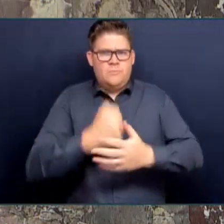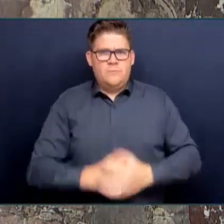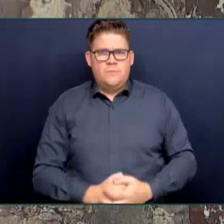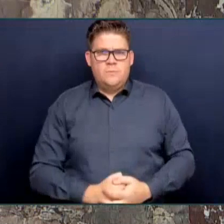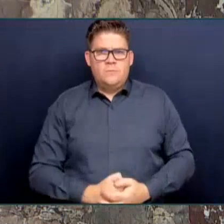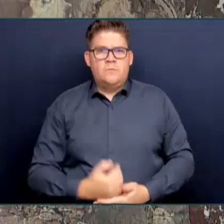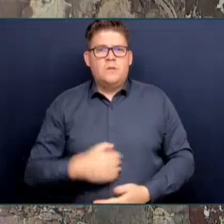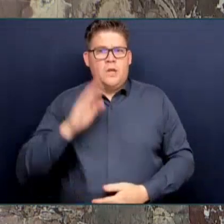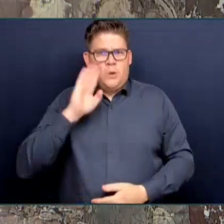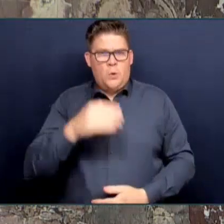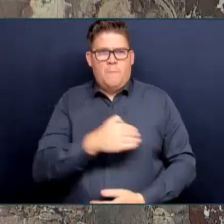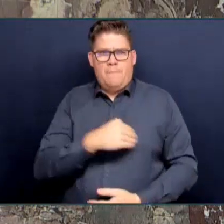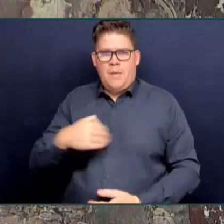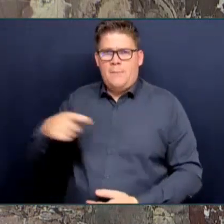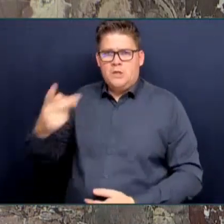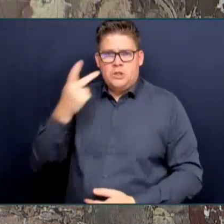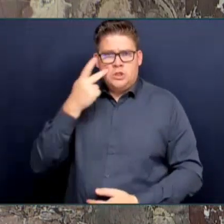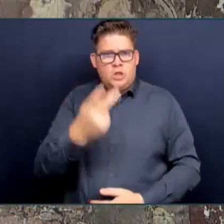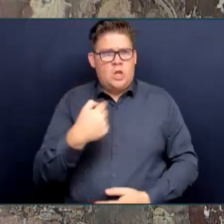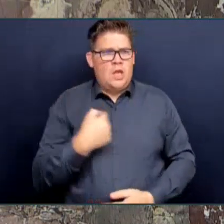members.